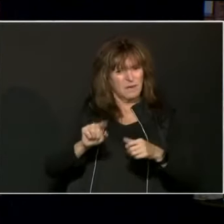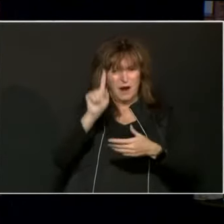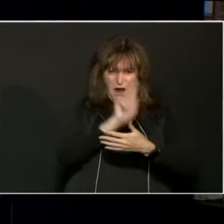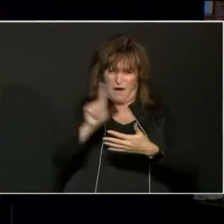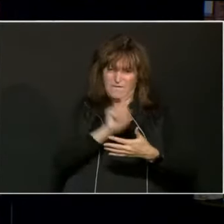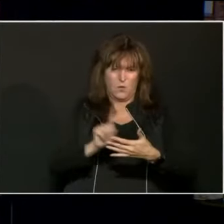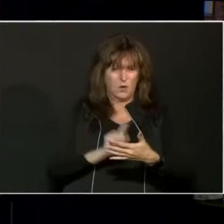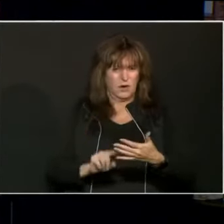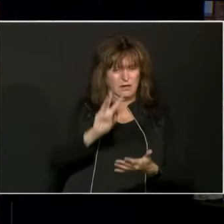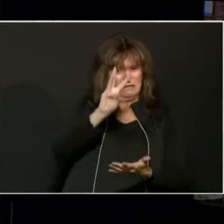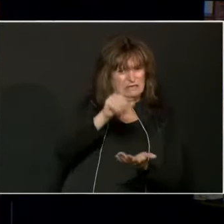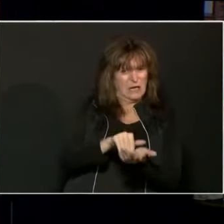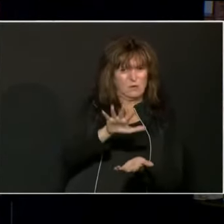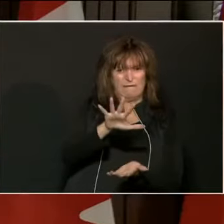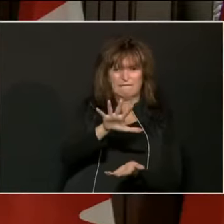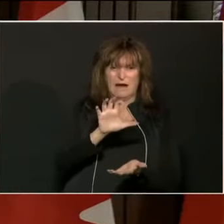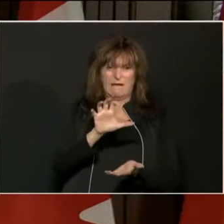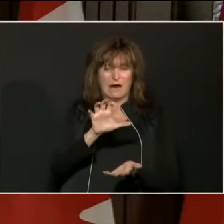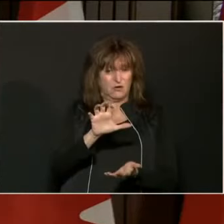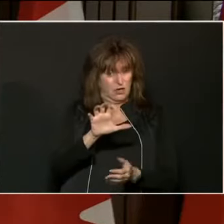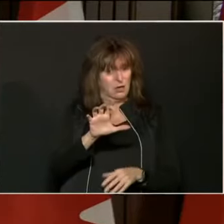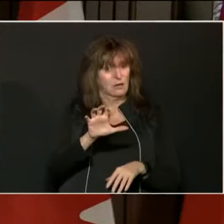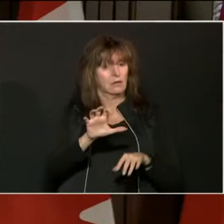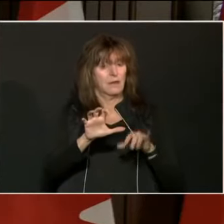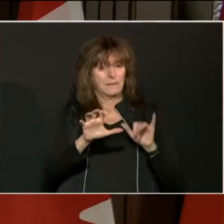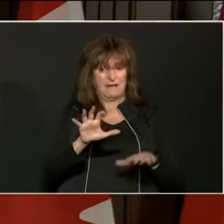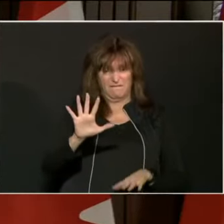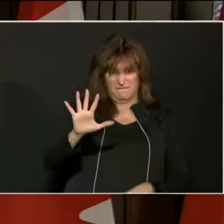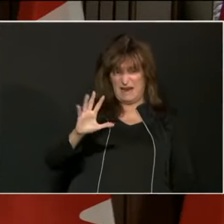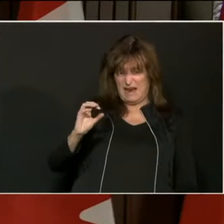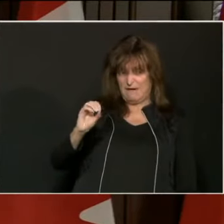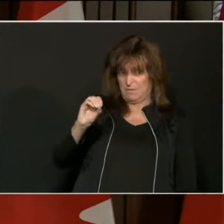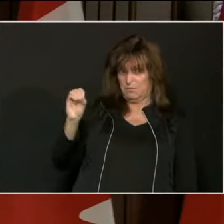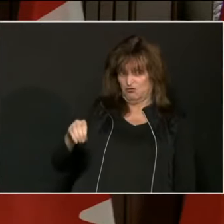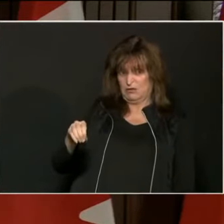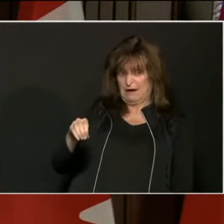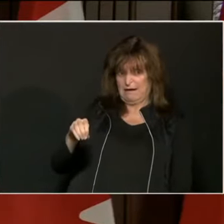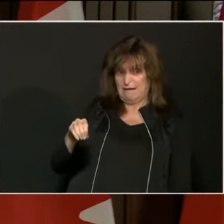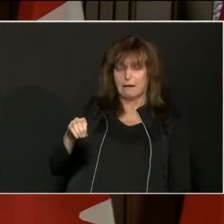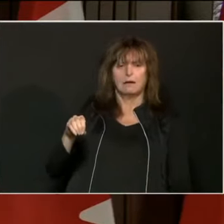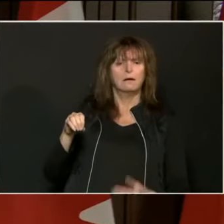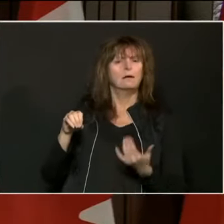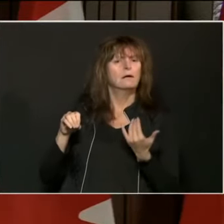growth? Dr. Brown said that it is 5%, and we're between 1.0 and